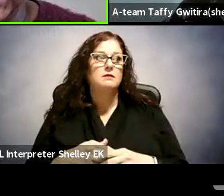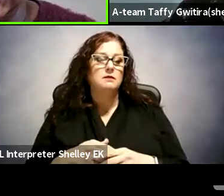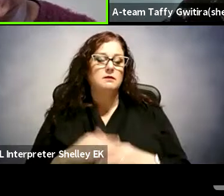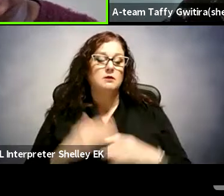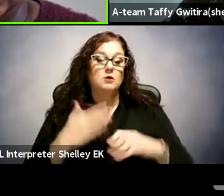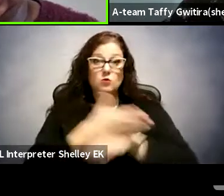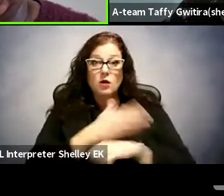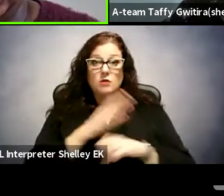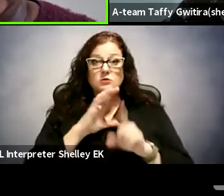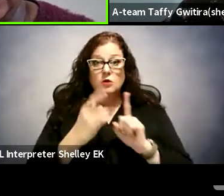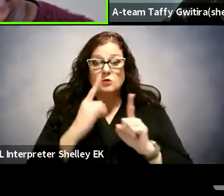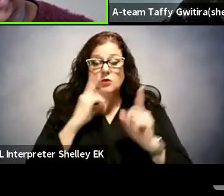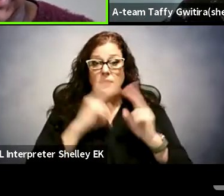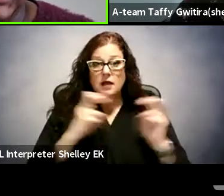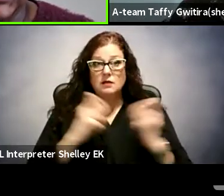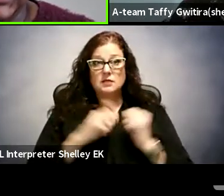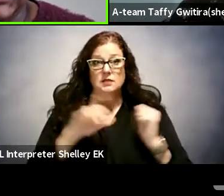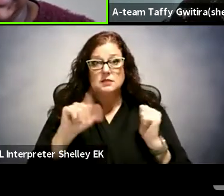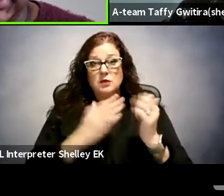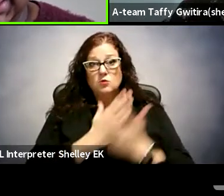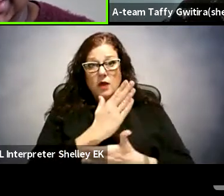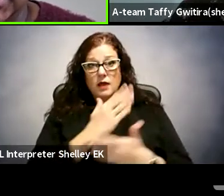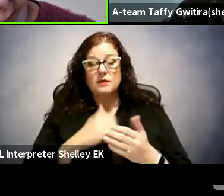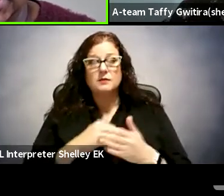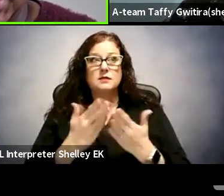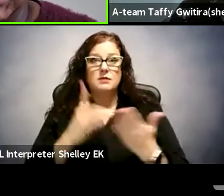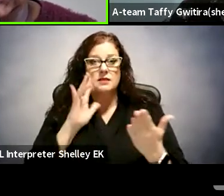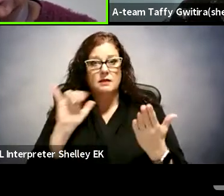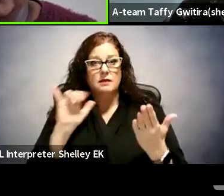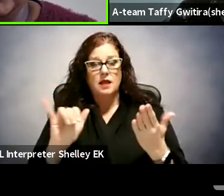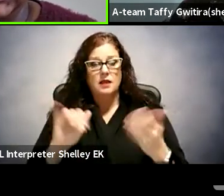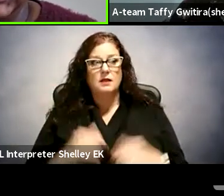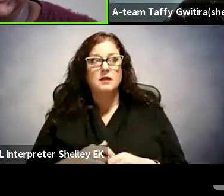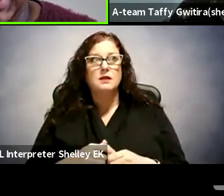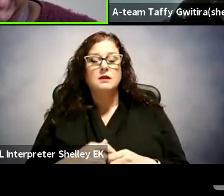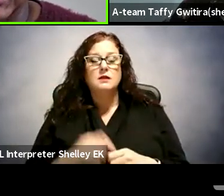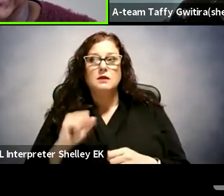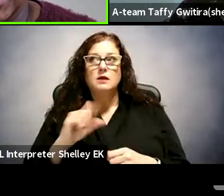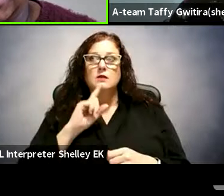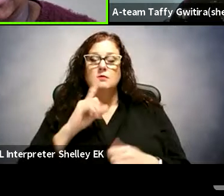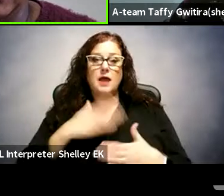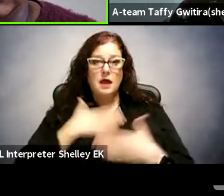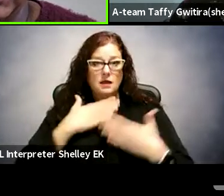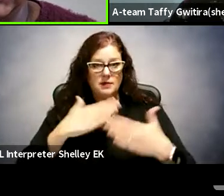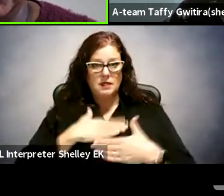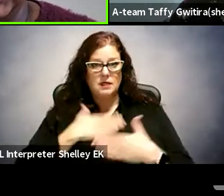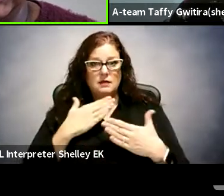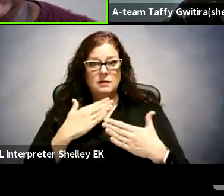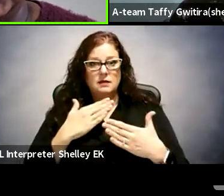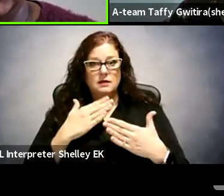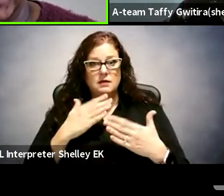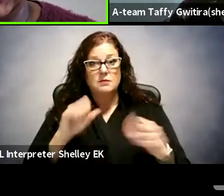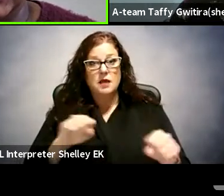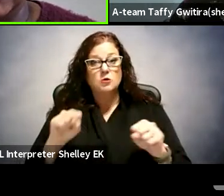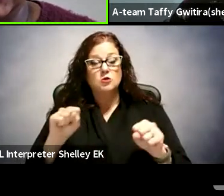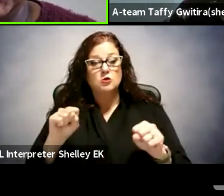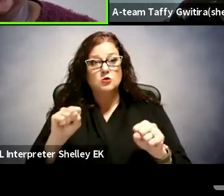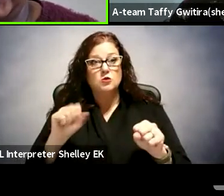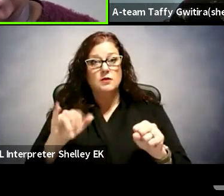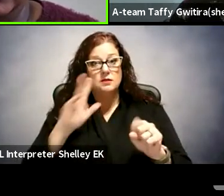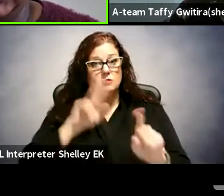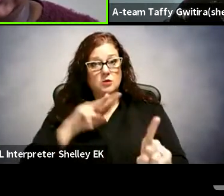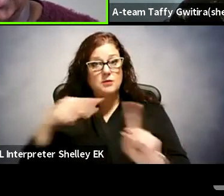cross-cultural analysis of disability rights, things like that. And so I'm really glad to be able to bring this